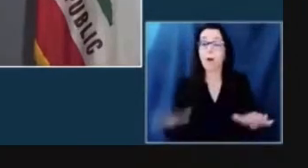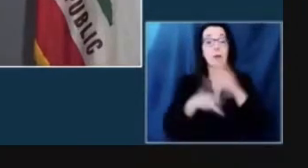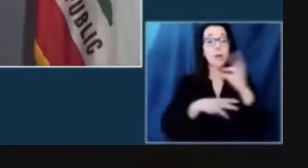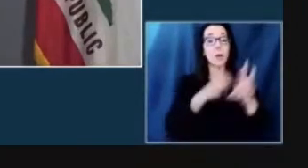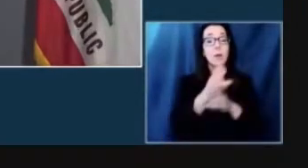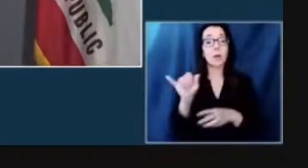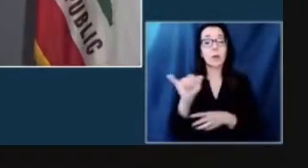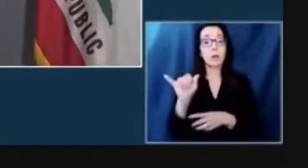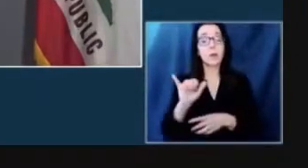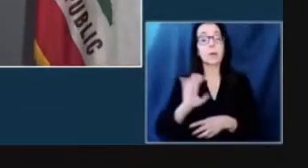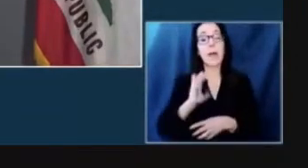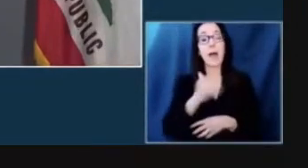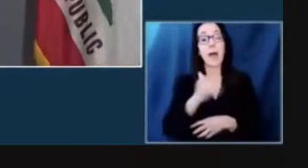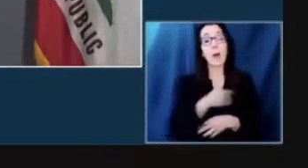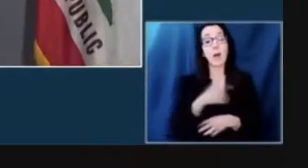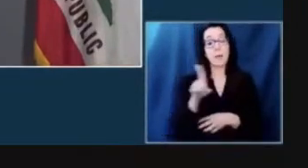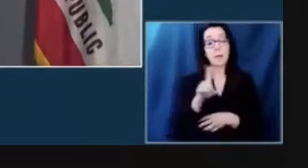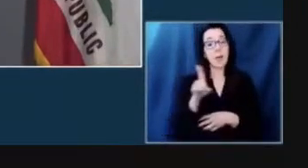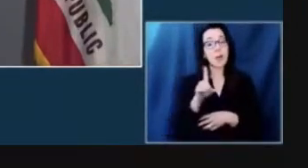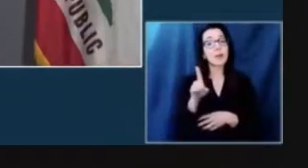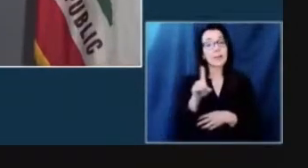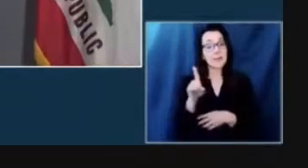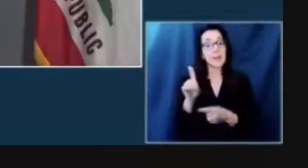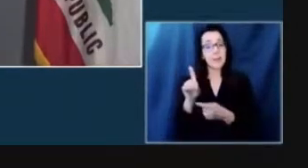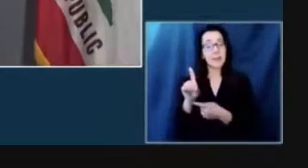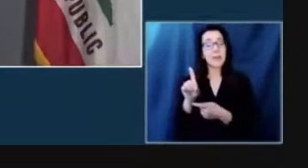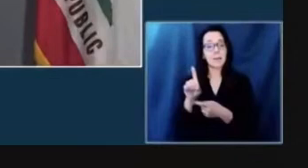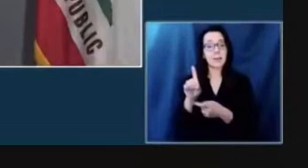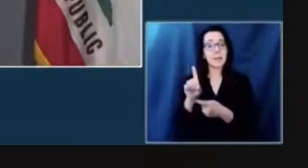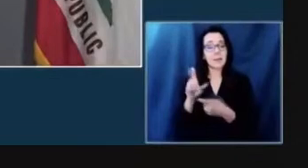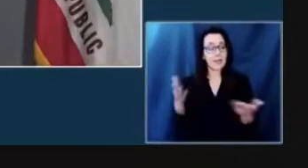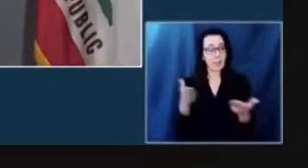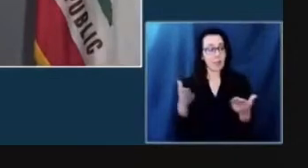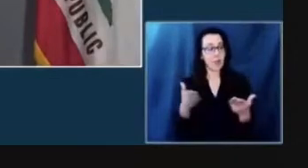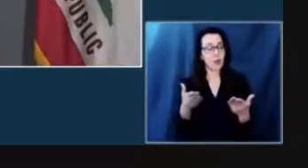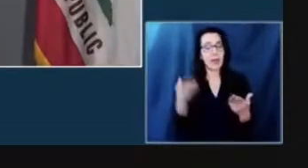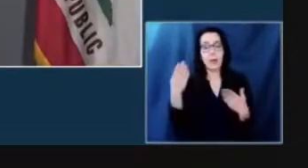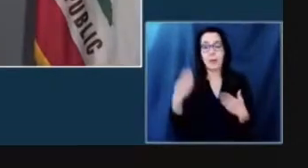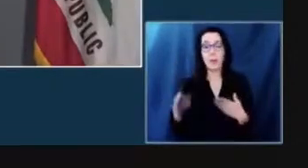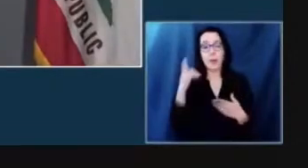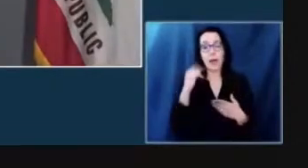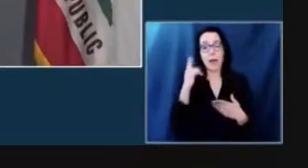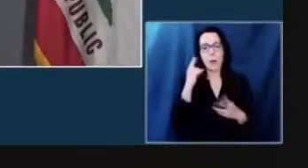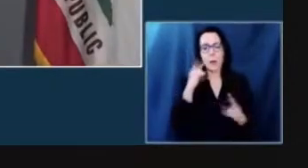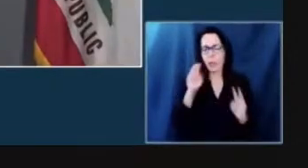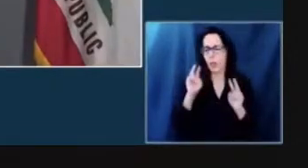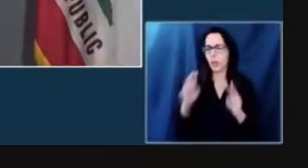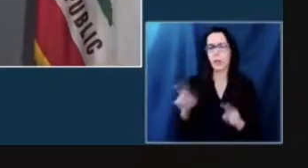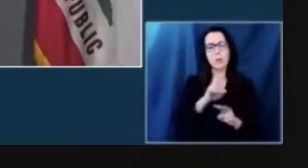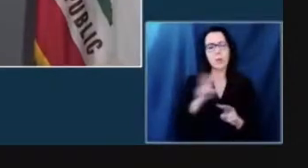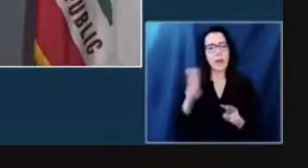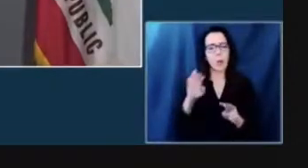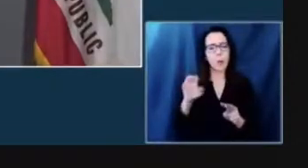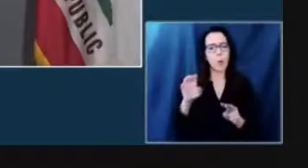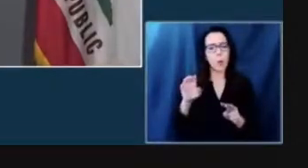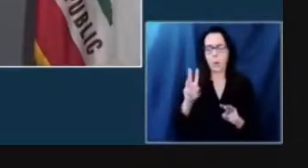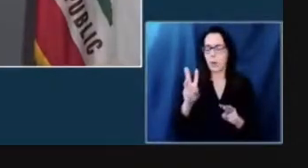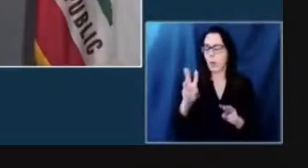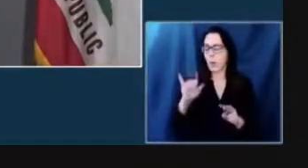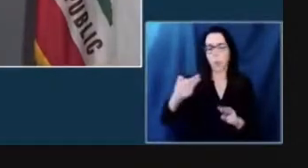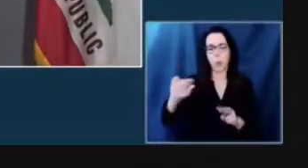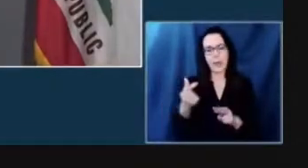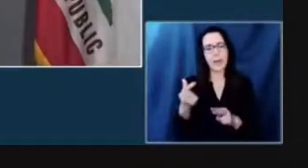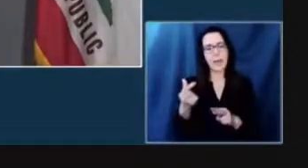stake, even in blue California, as we witness right-wing militia-backed extremists mount recalls of Shasta